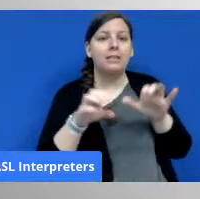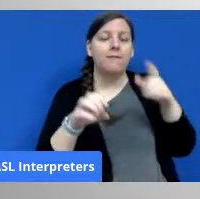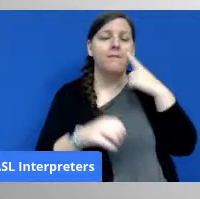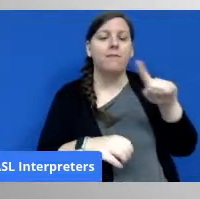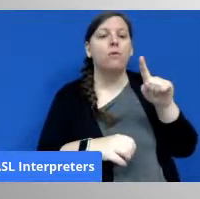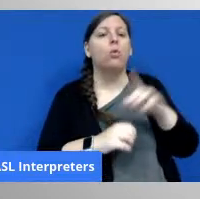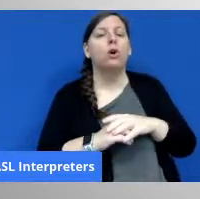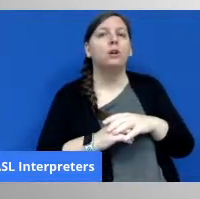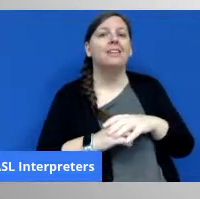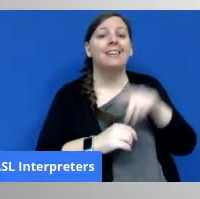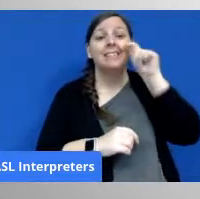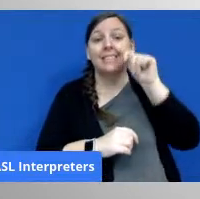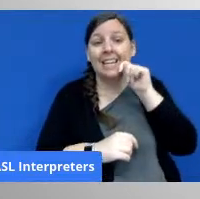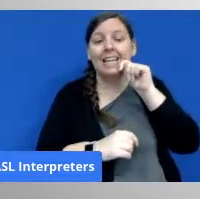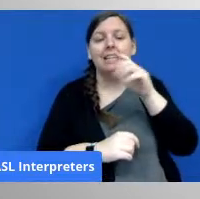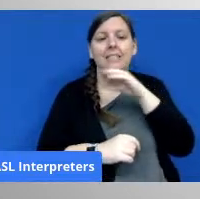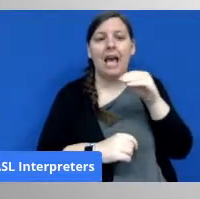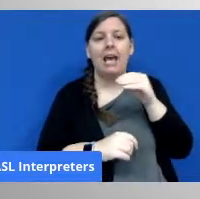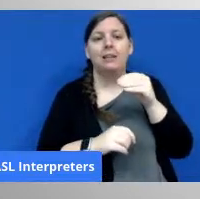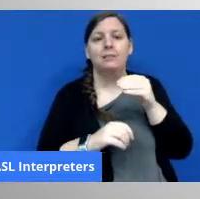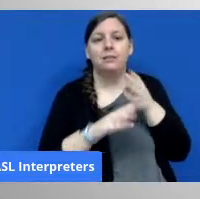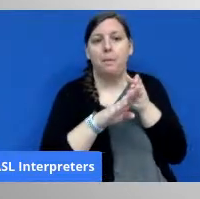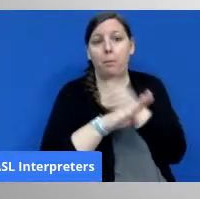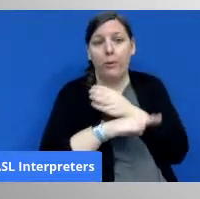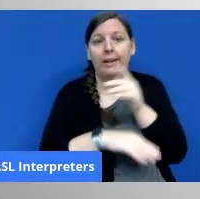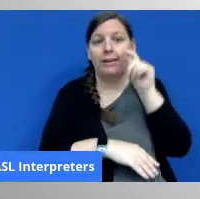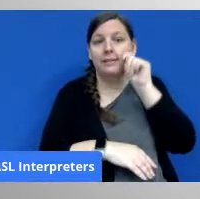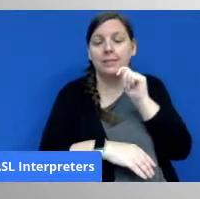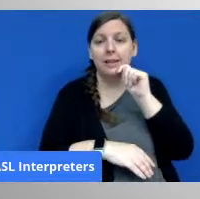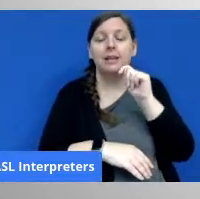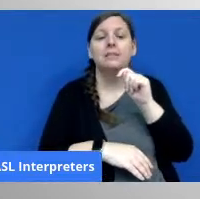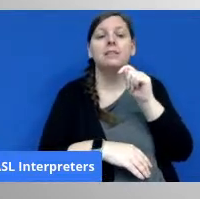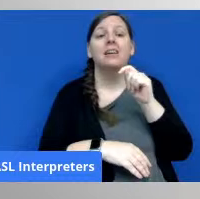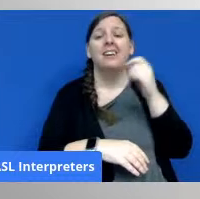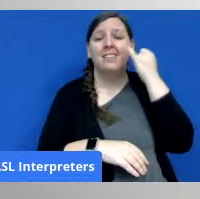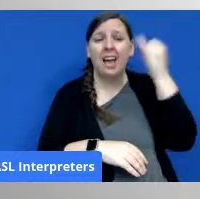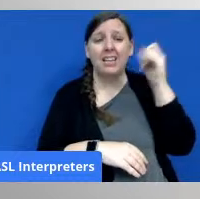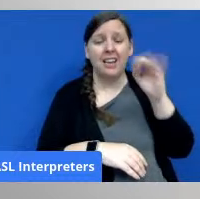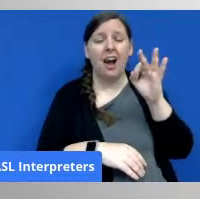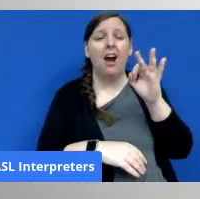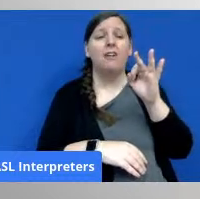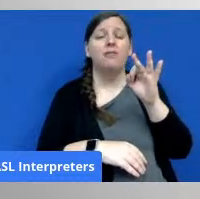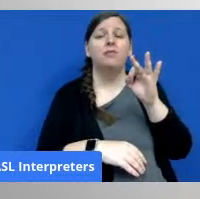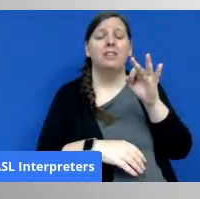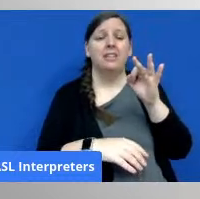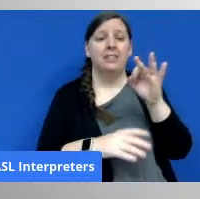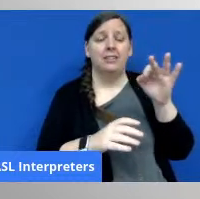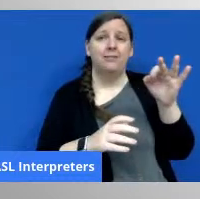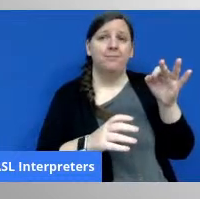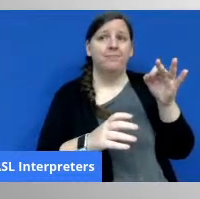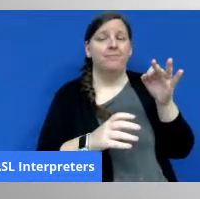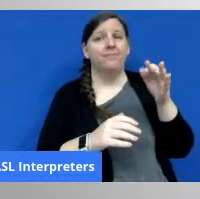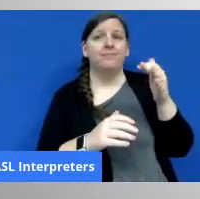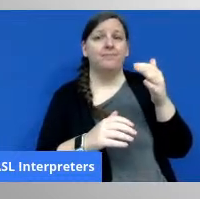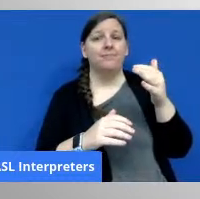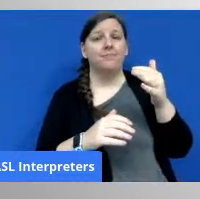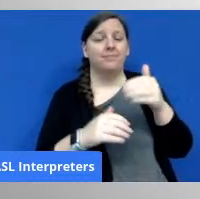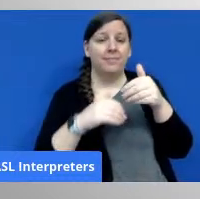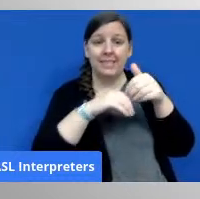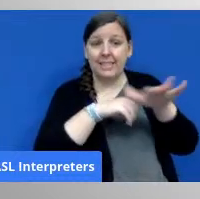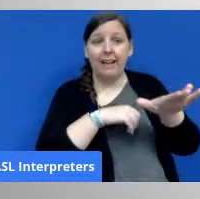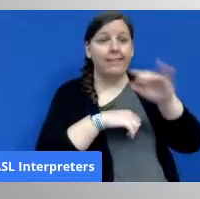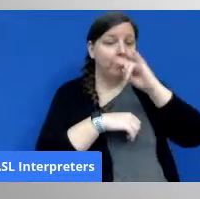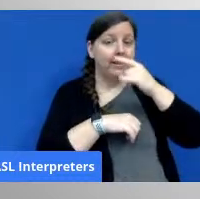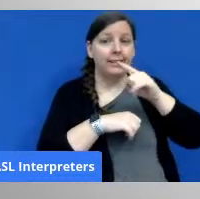and teens, the idea of getting these kids out in nature, and it doesn't even have to be very formalized activities, just,